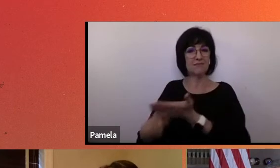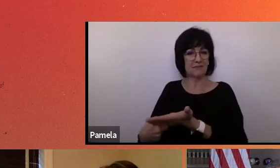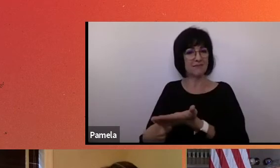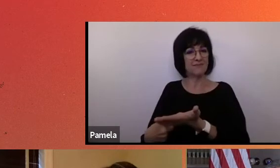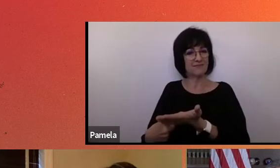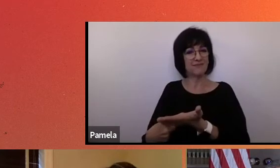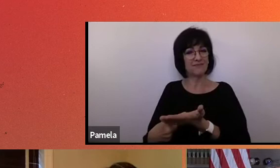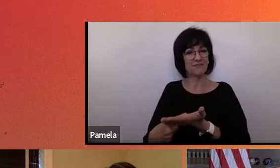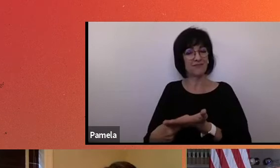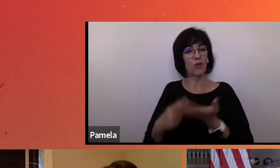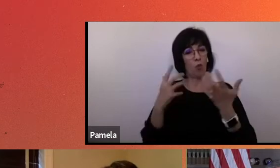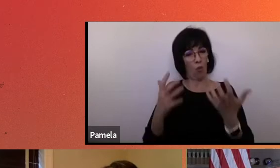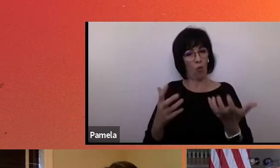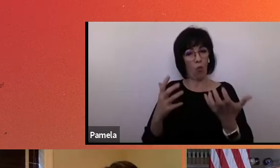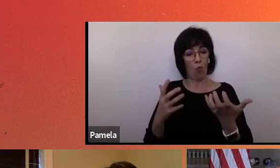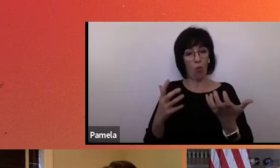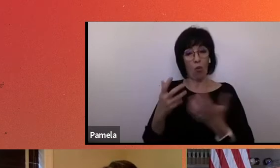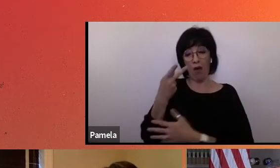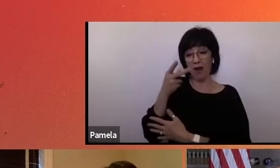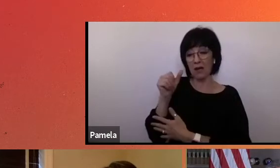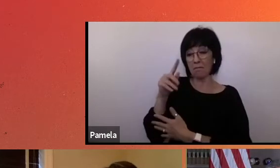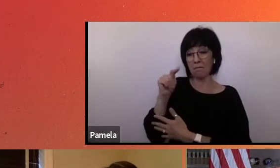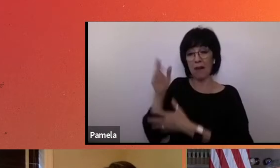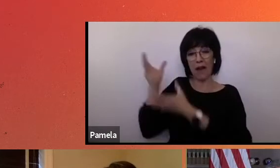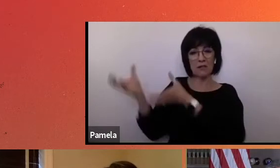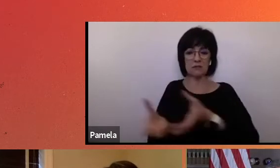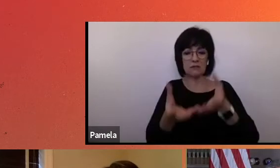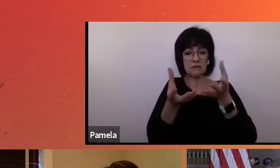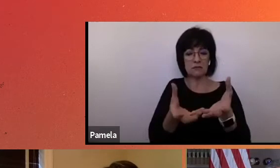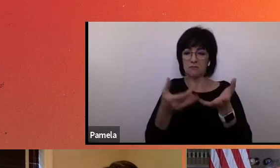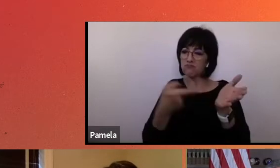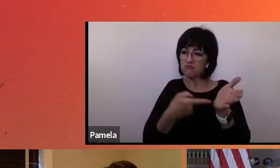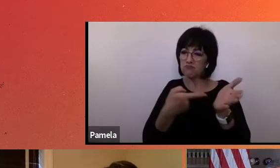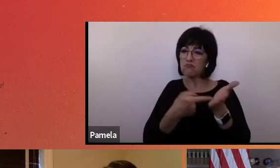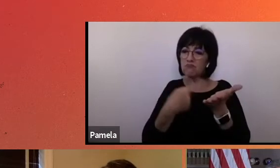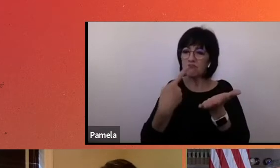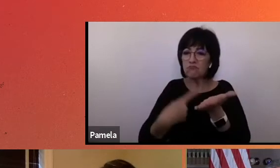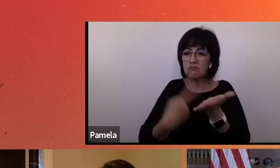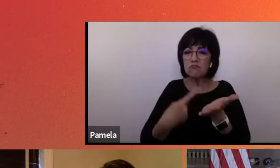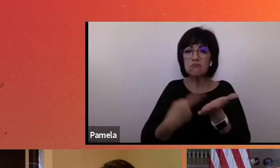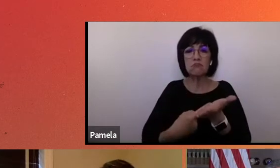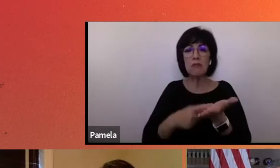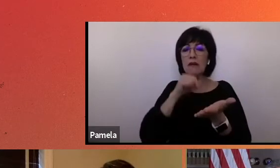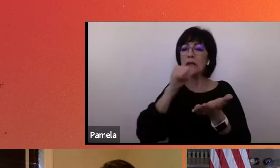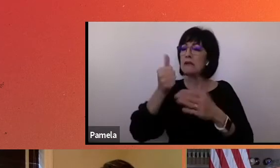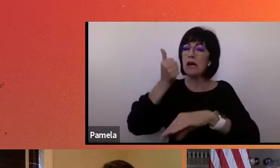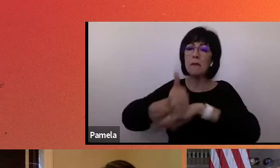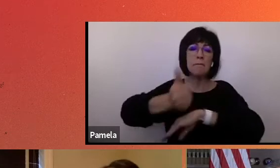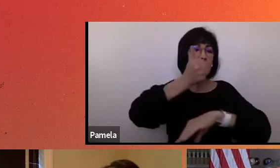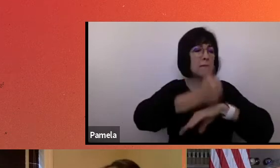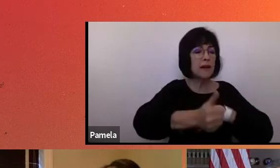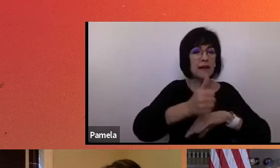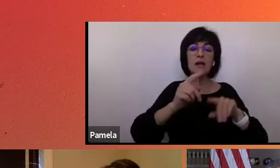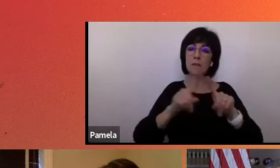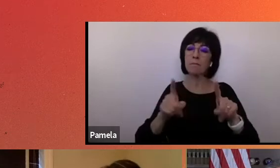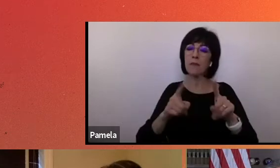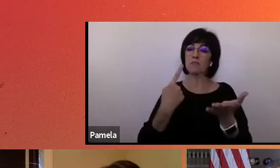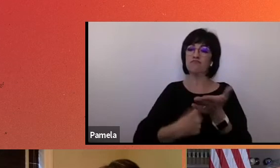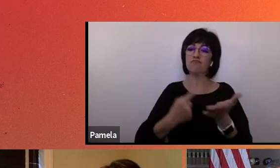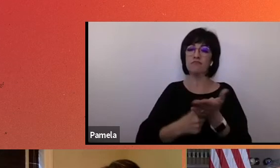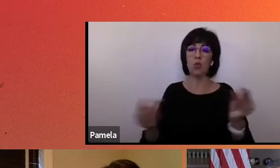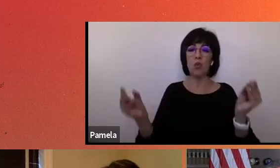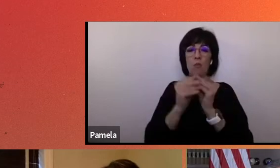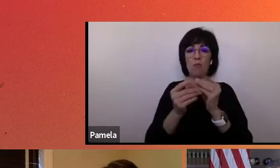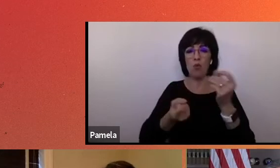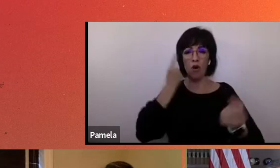about the past, becomes an opportunity that things like the embrace of Juneteenth and the fortnight of freedom